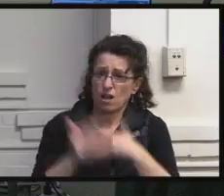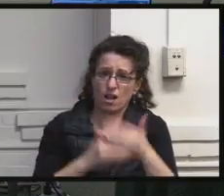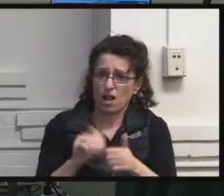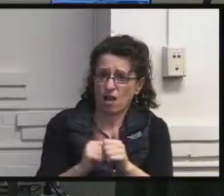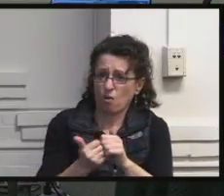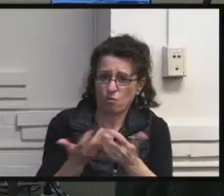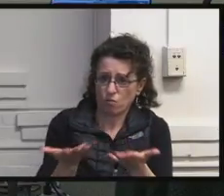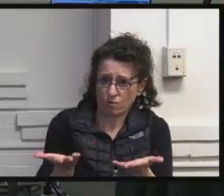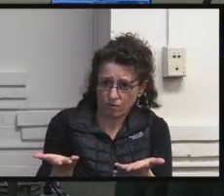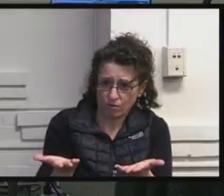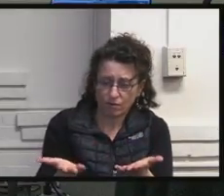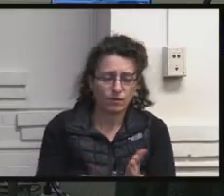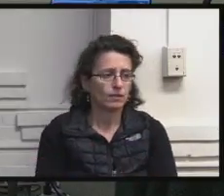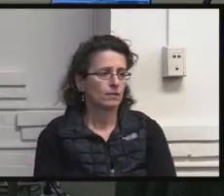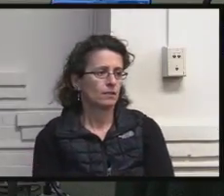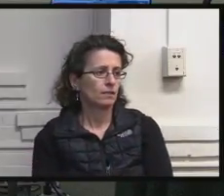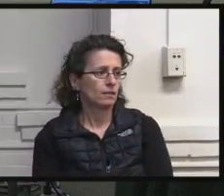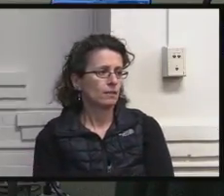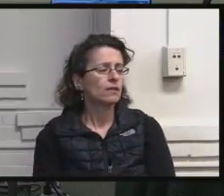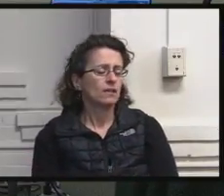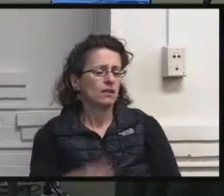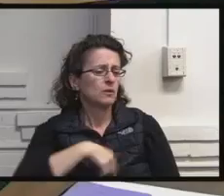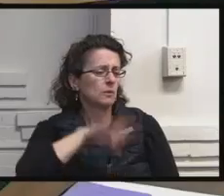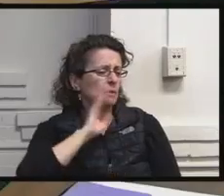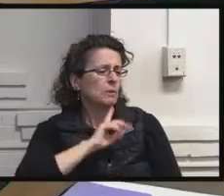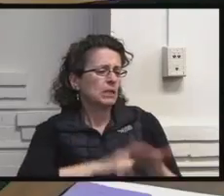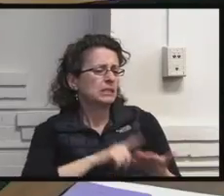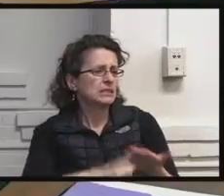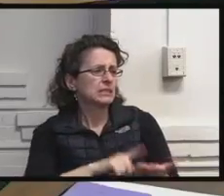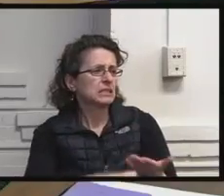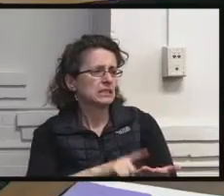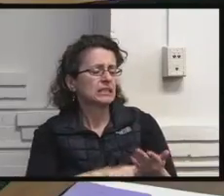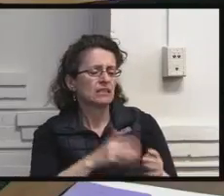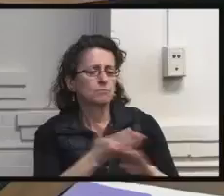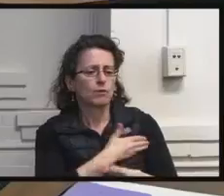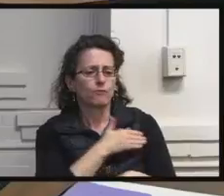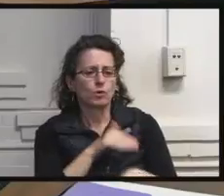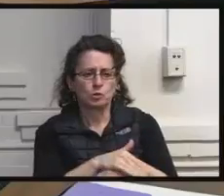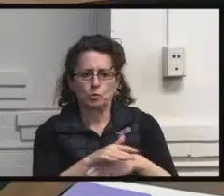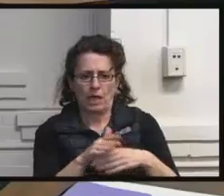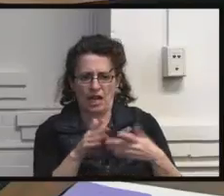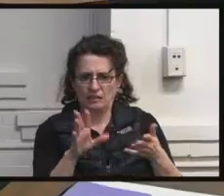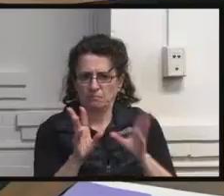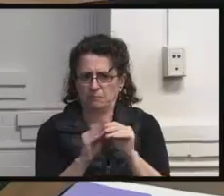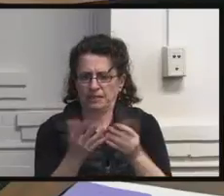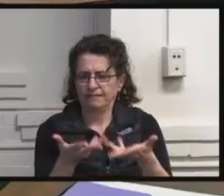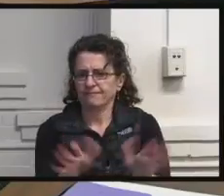me. Yeah, we'll talk about it before this is finished up today. Okay. But